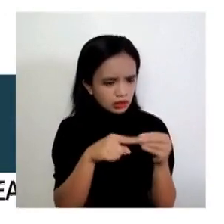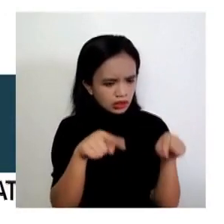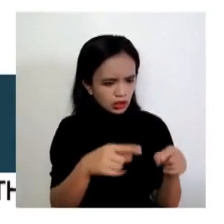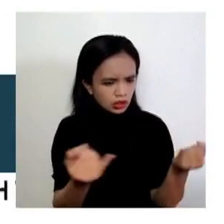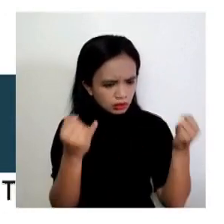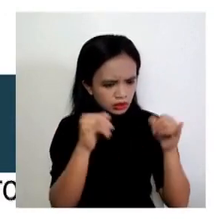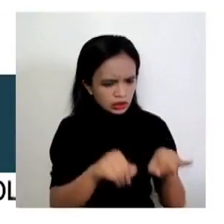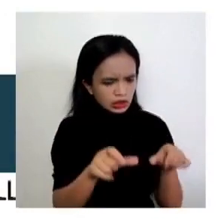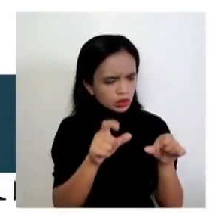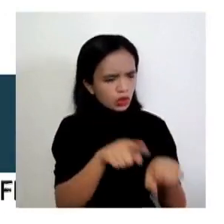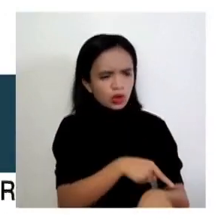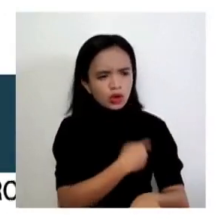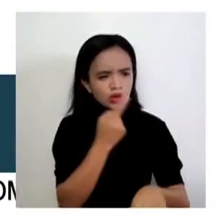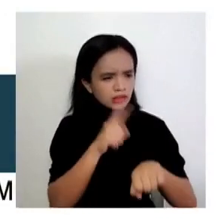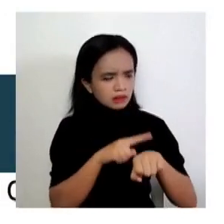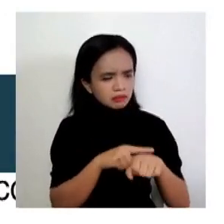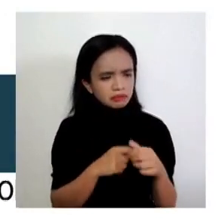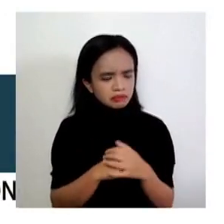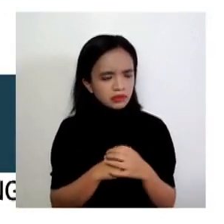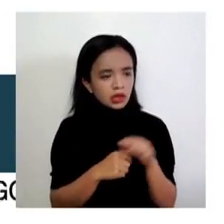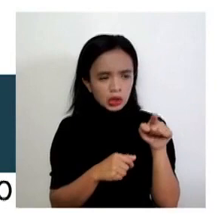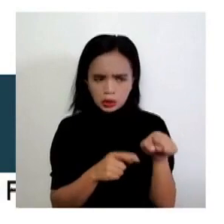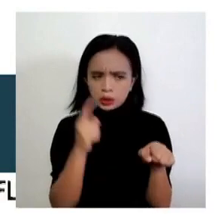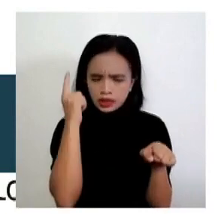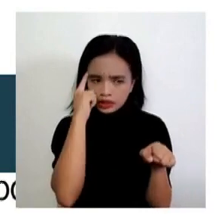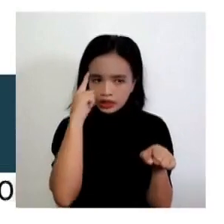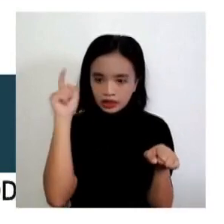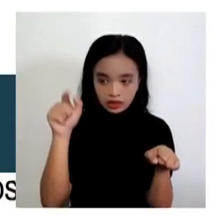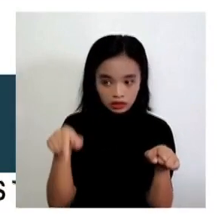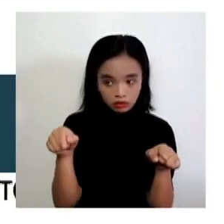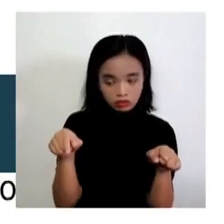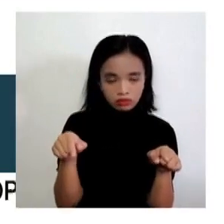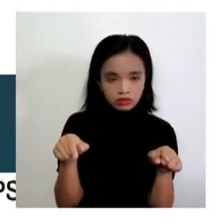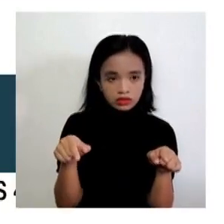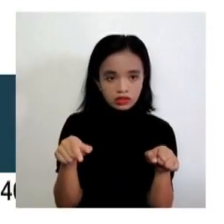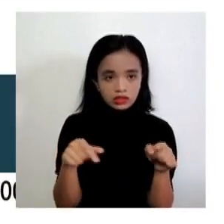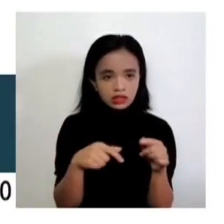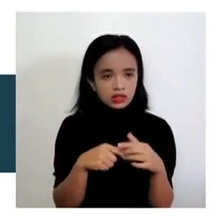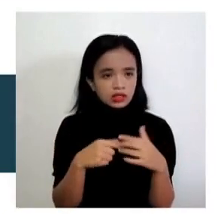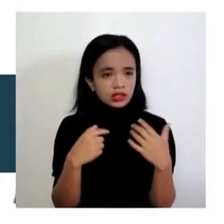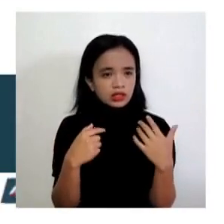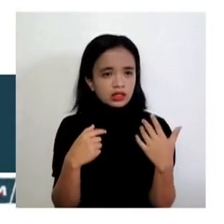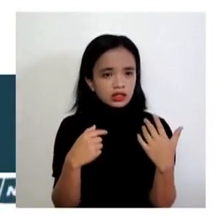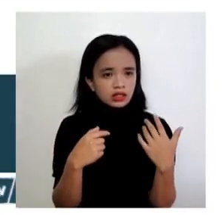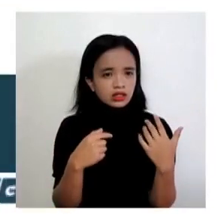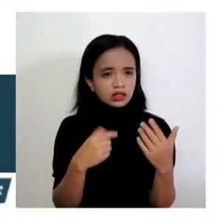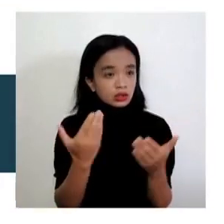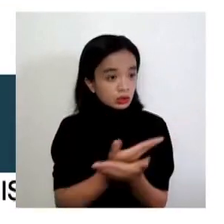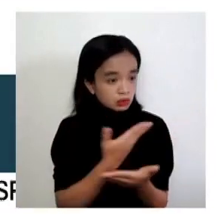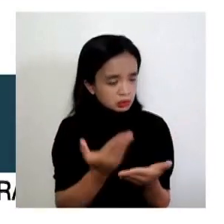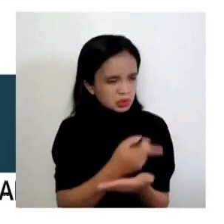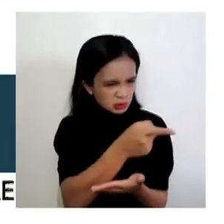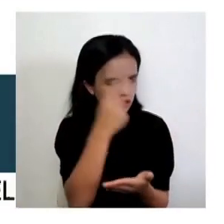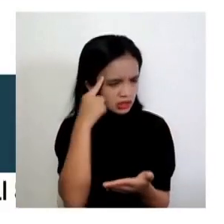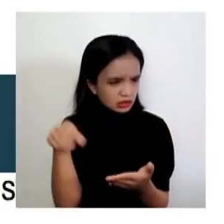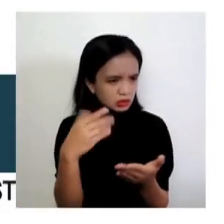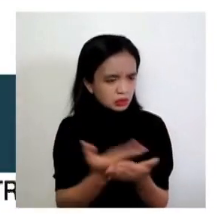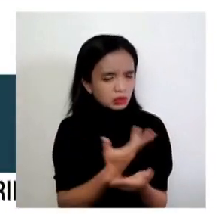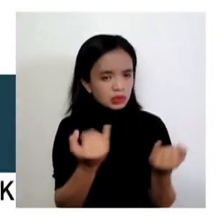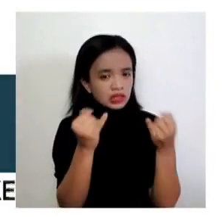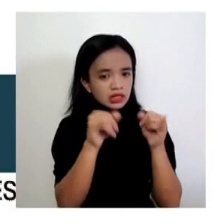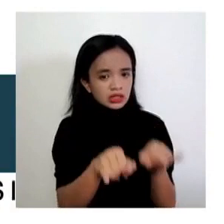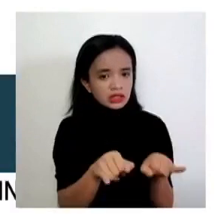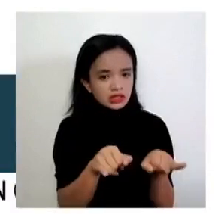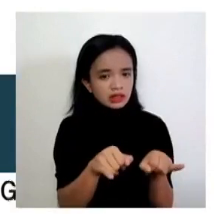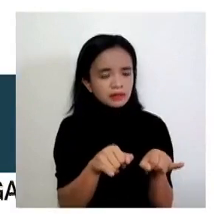now. Do you think that this is actually novel? This is actually a new issue to the